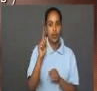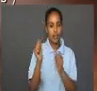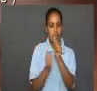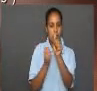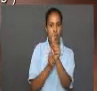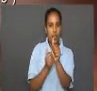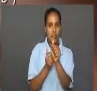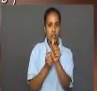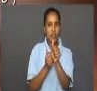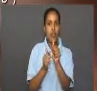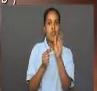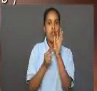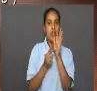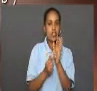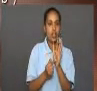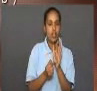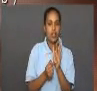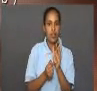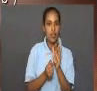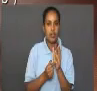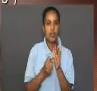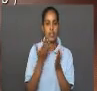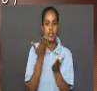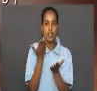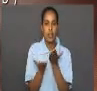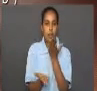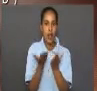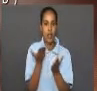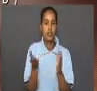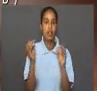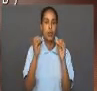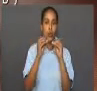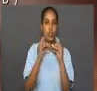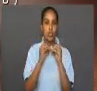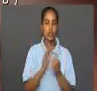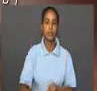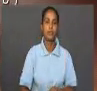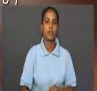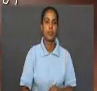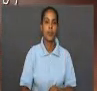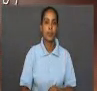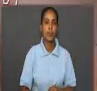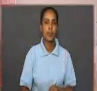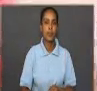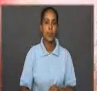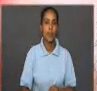respective coefficient in the balanced equation.